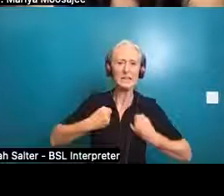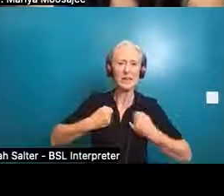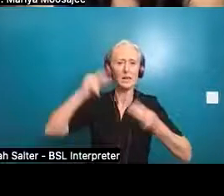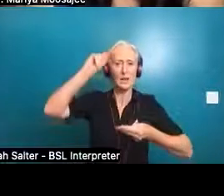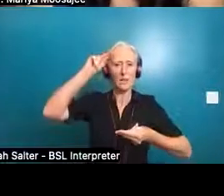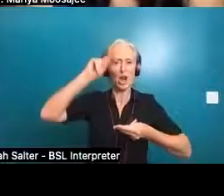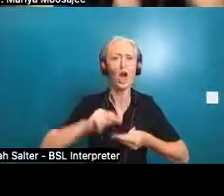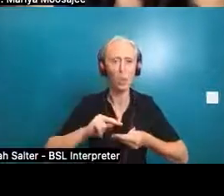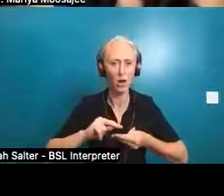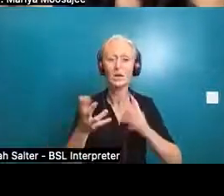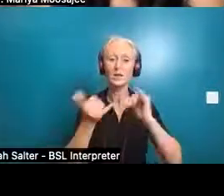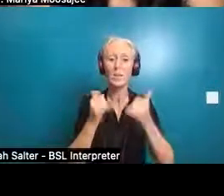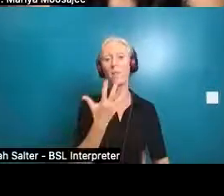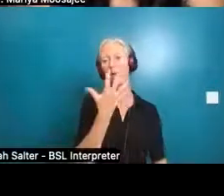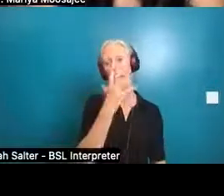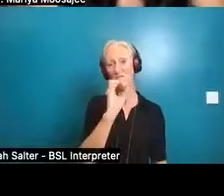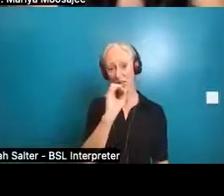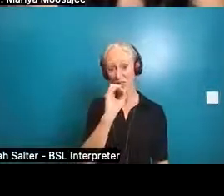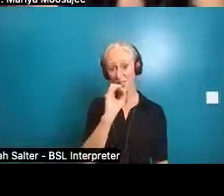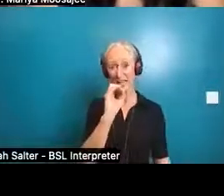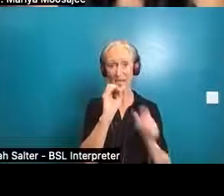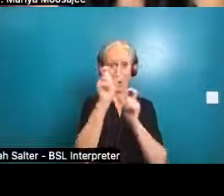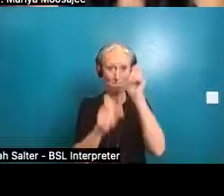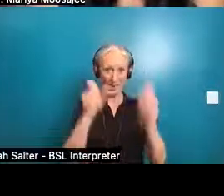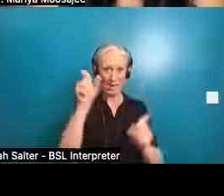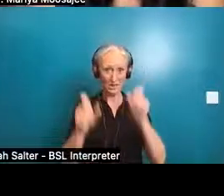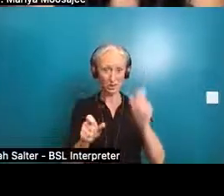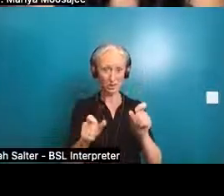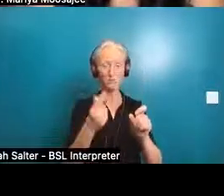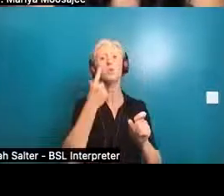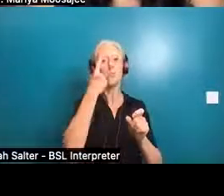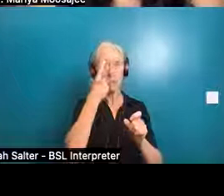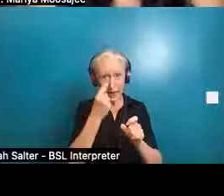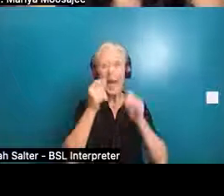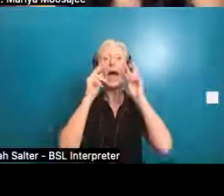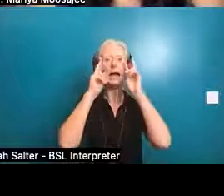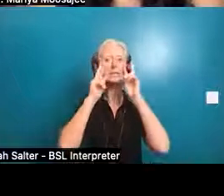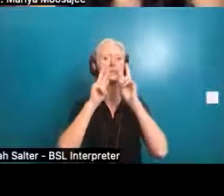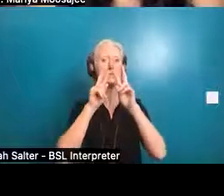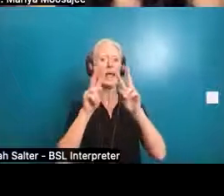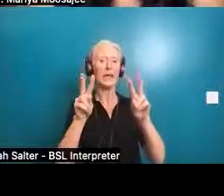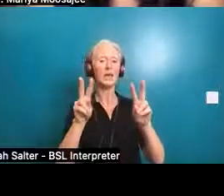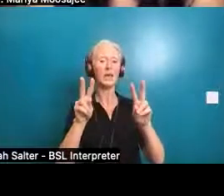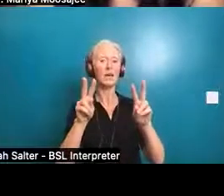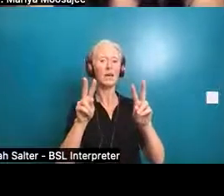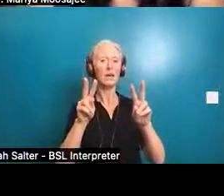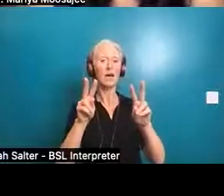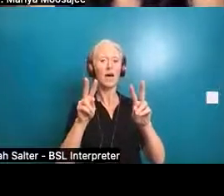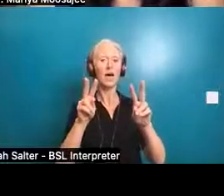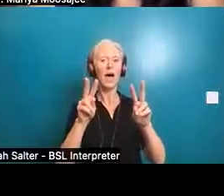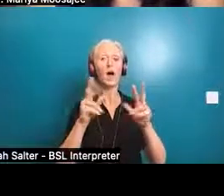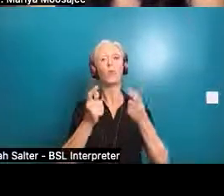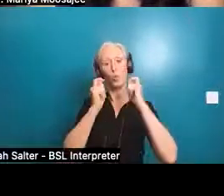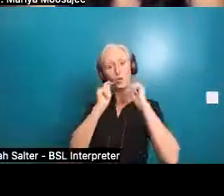50 patients who have a level of vision, and we would give them the treatment. We would continue